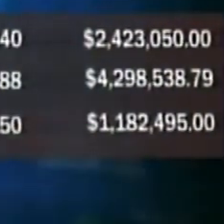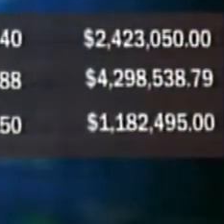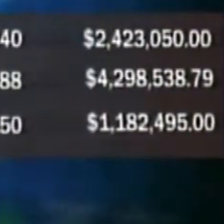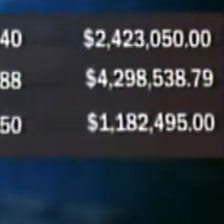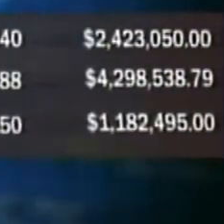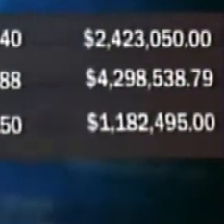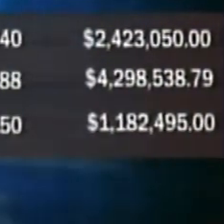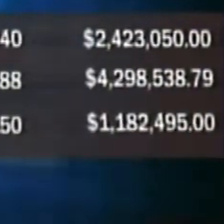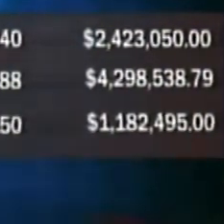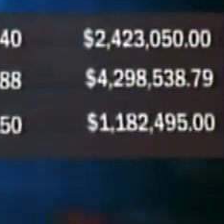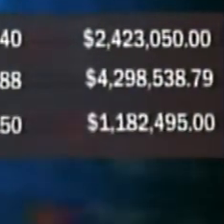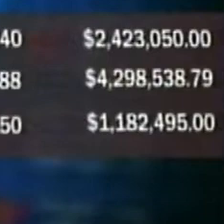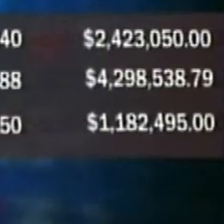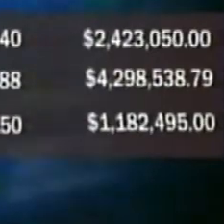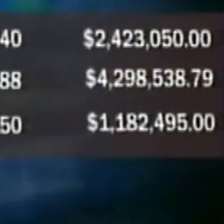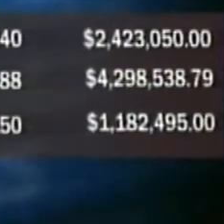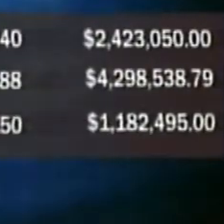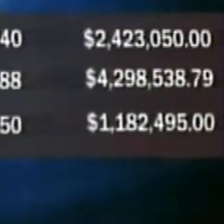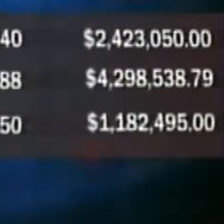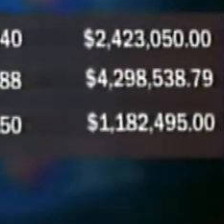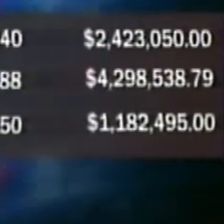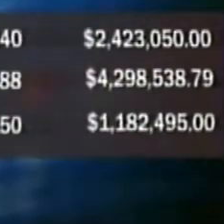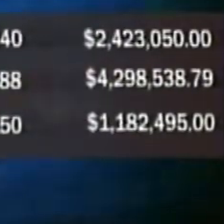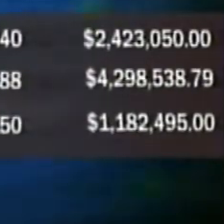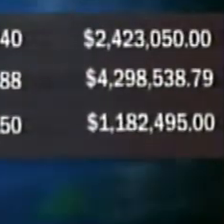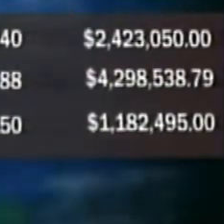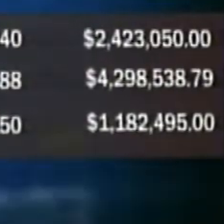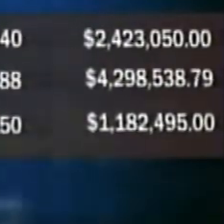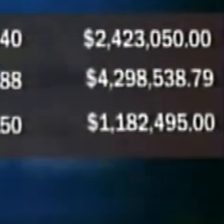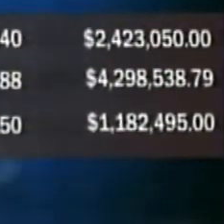National Enterprises Limited was the volume leader with